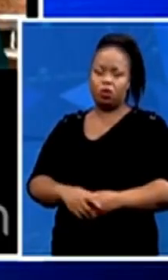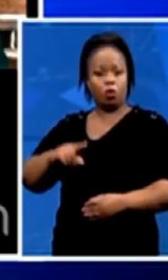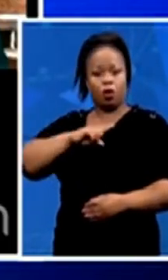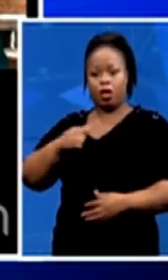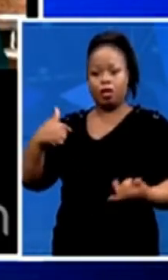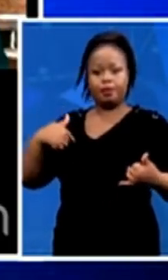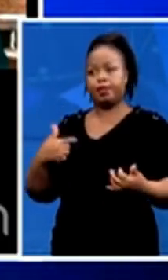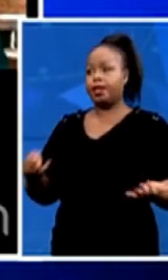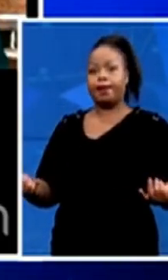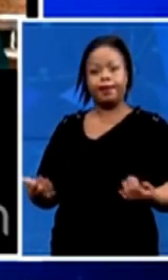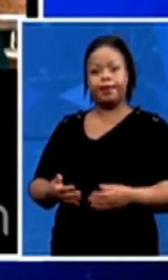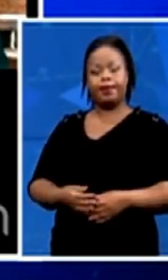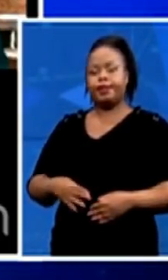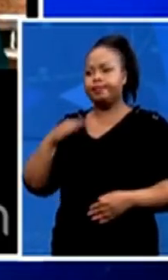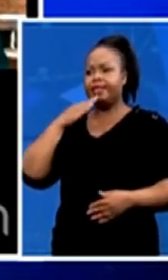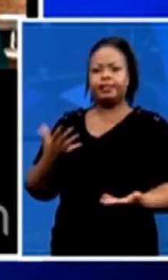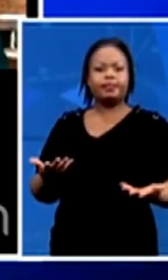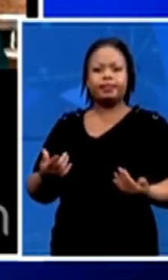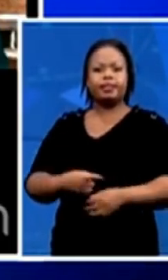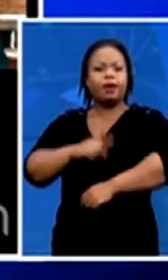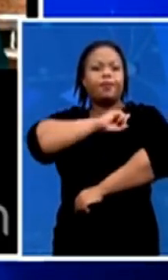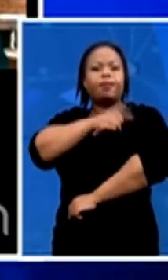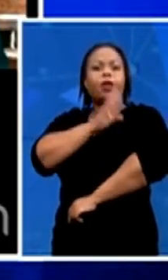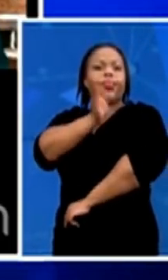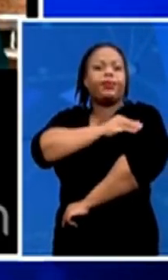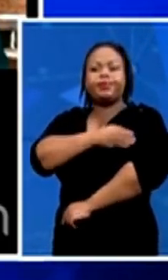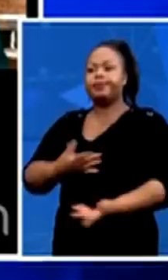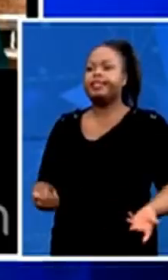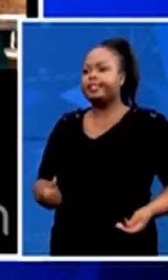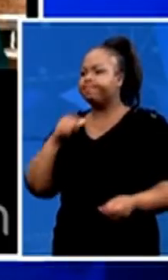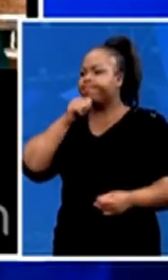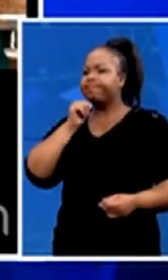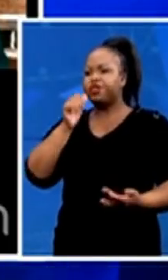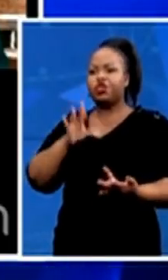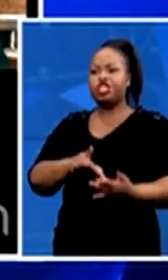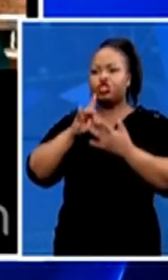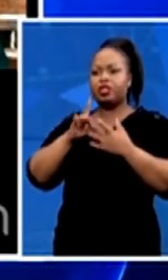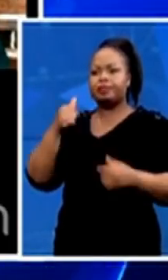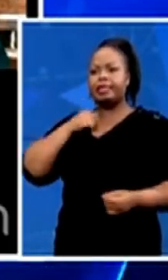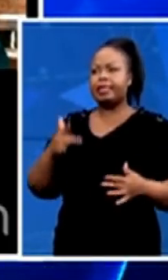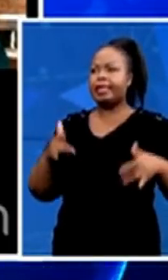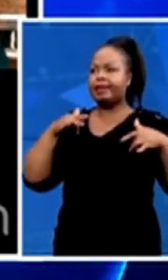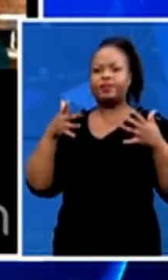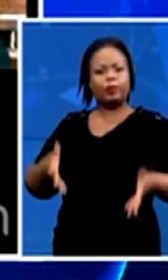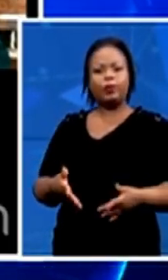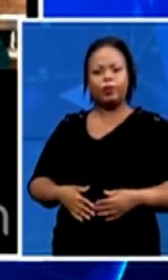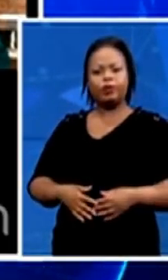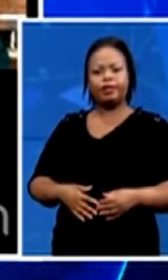I must just live with my election and move to some country that I don't know.